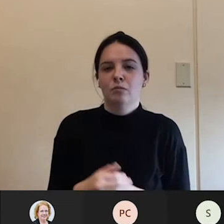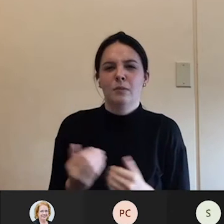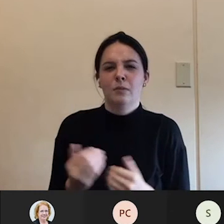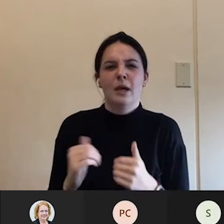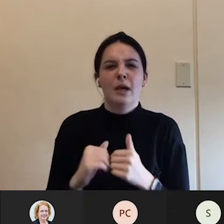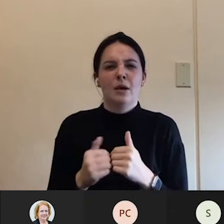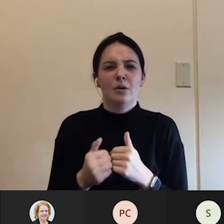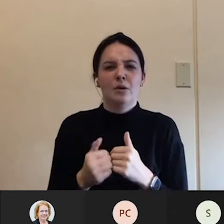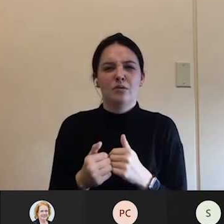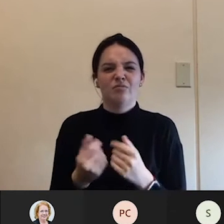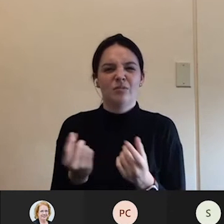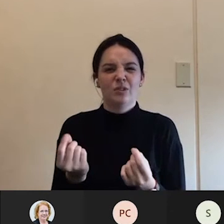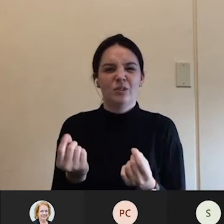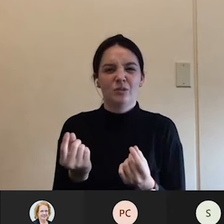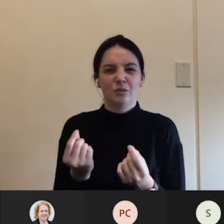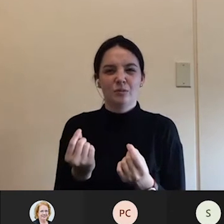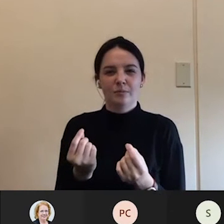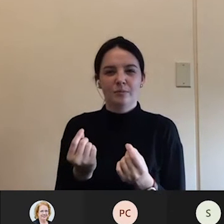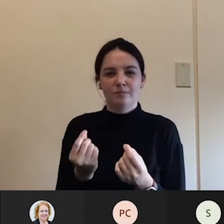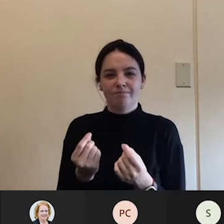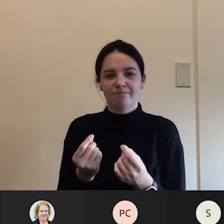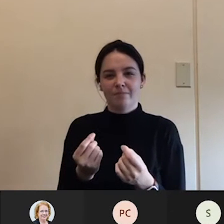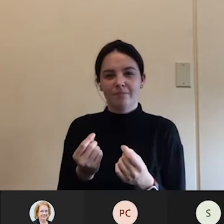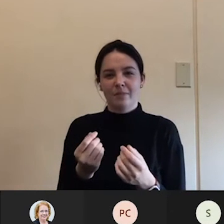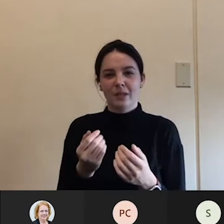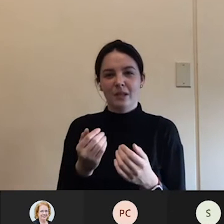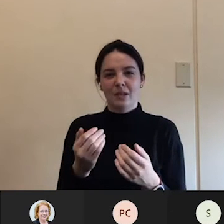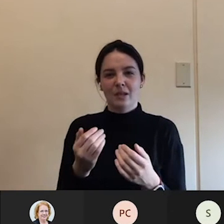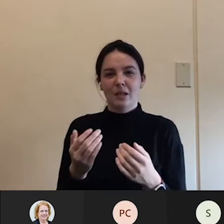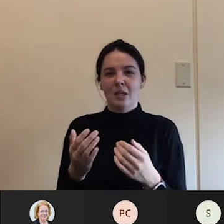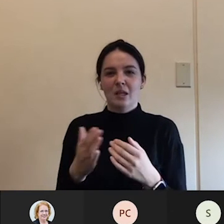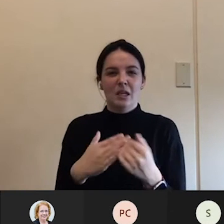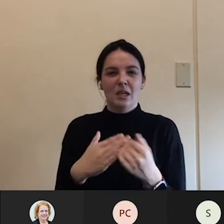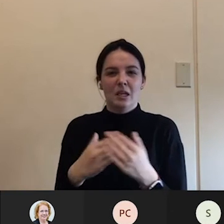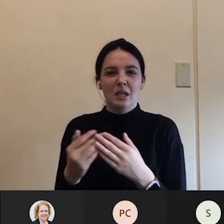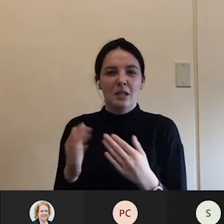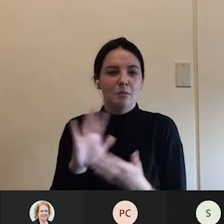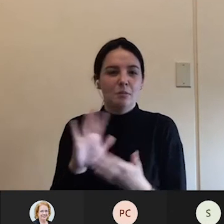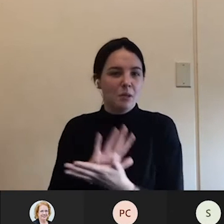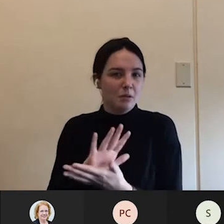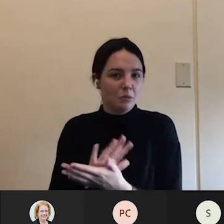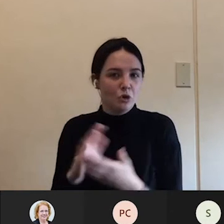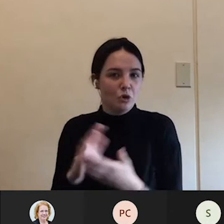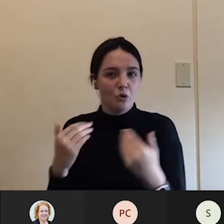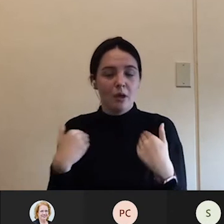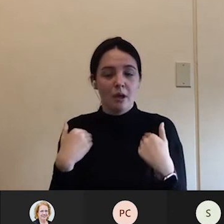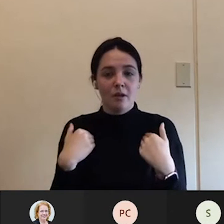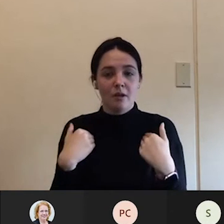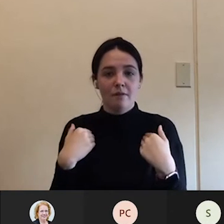take any little sheet of paper that you have and fold it